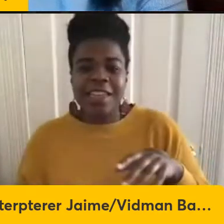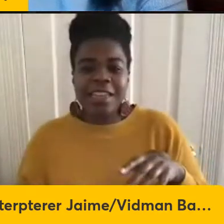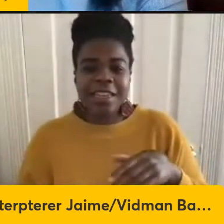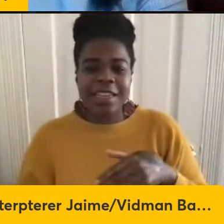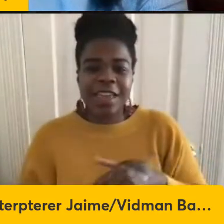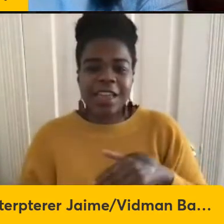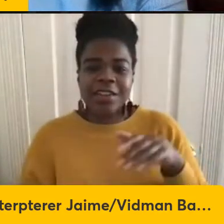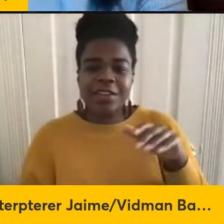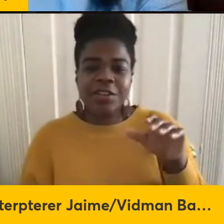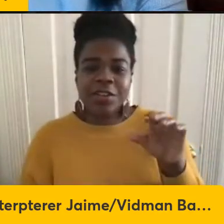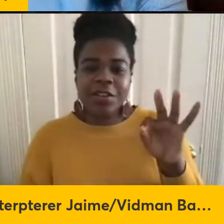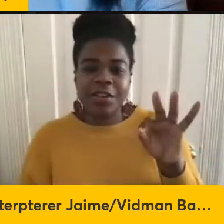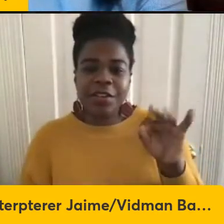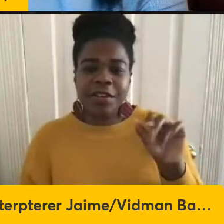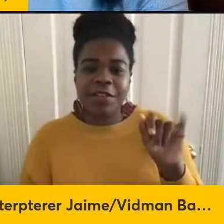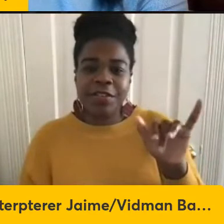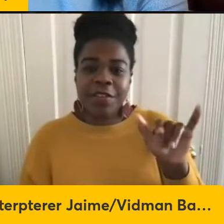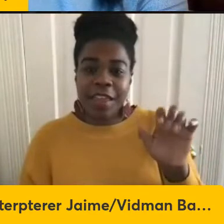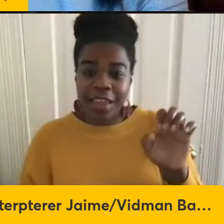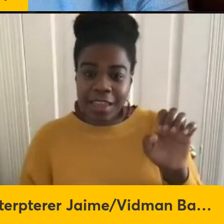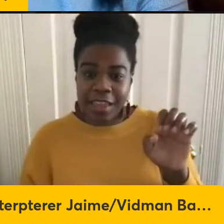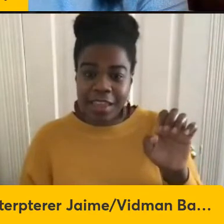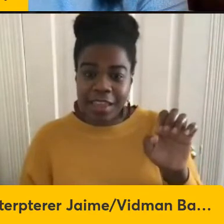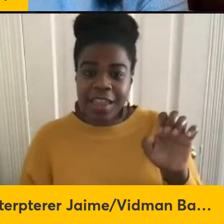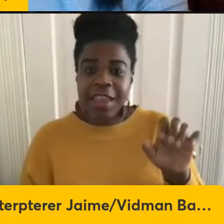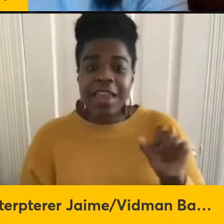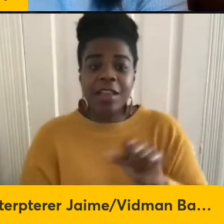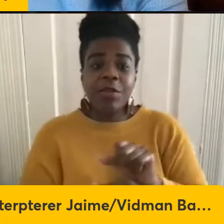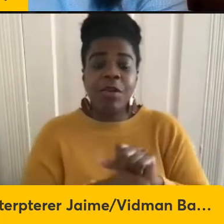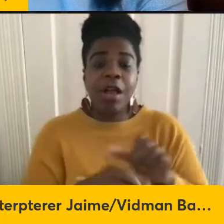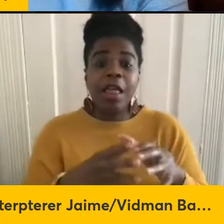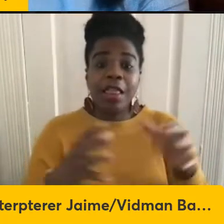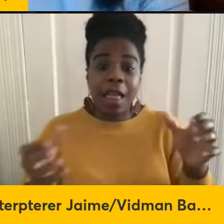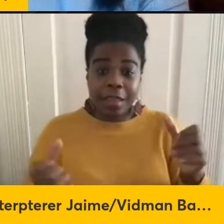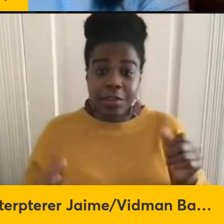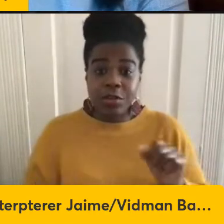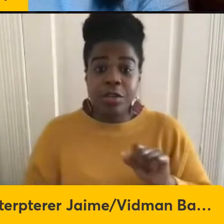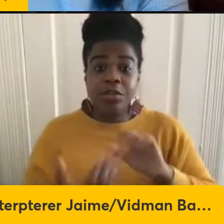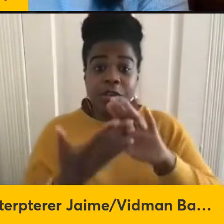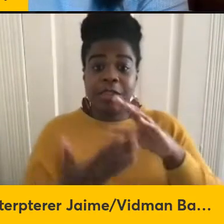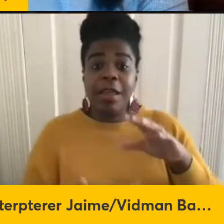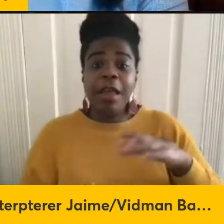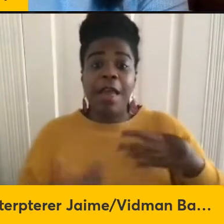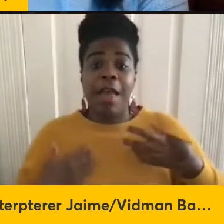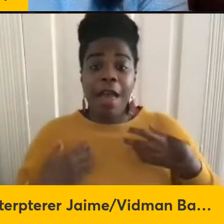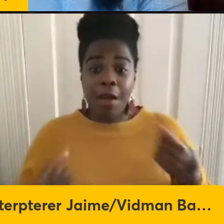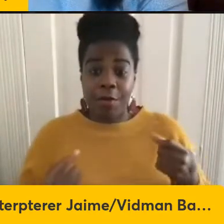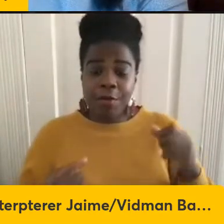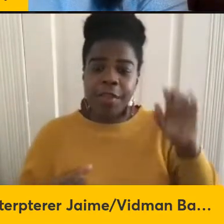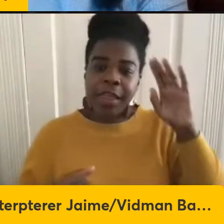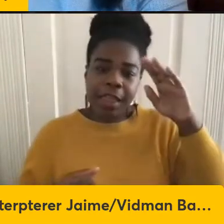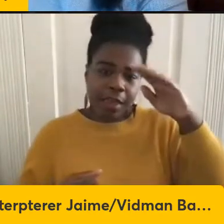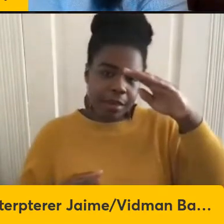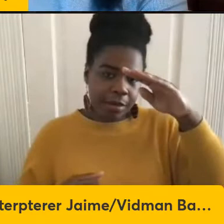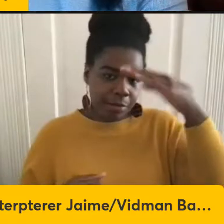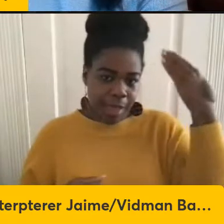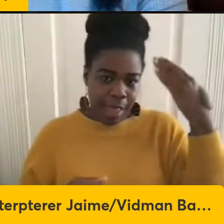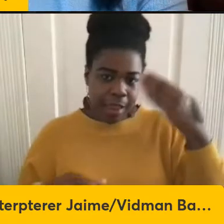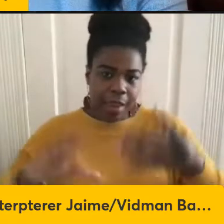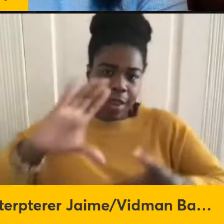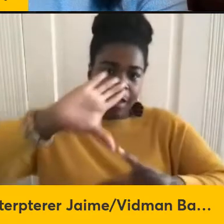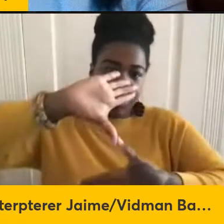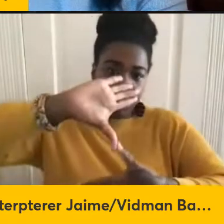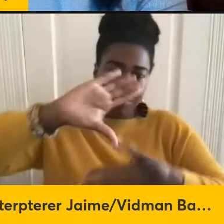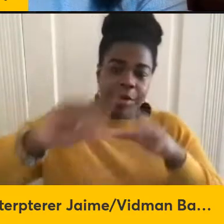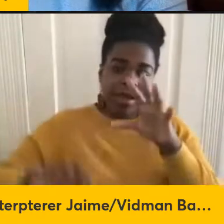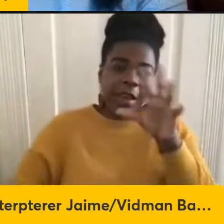who has done a lot to address health disparities in the Black, Caribbean, and African community.